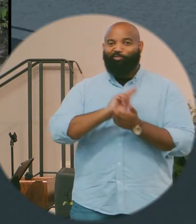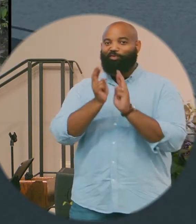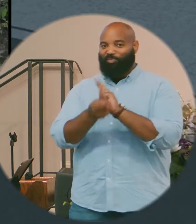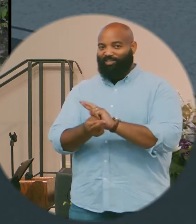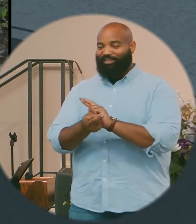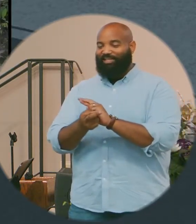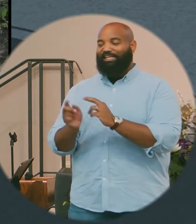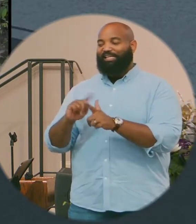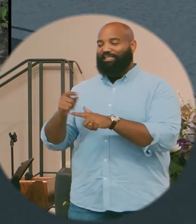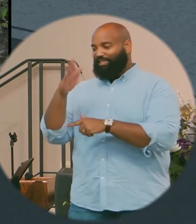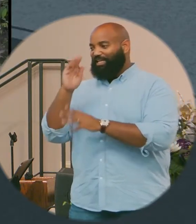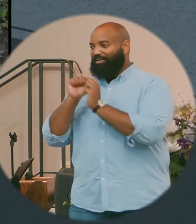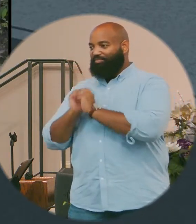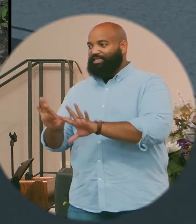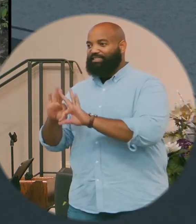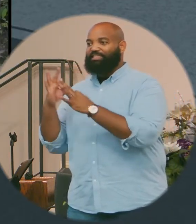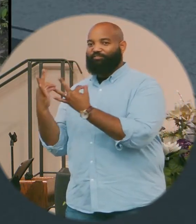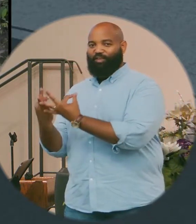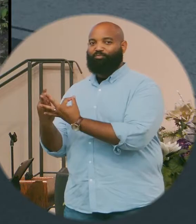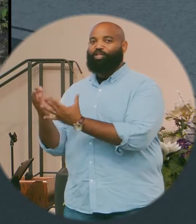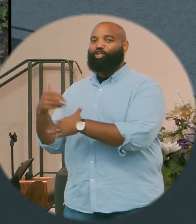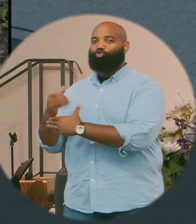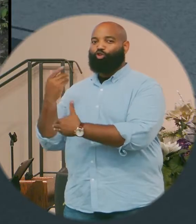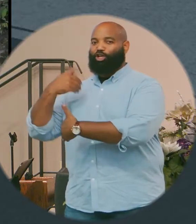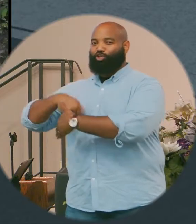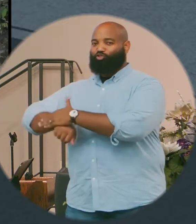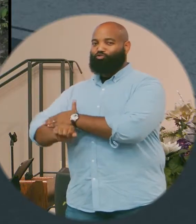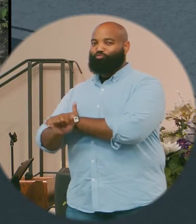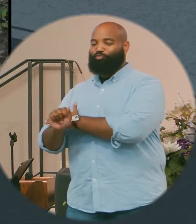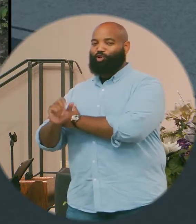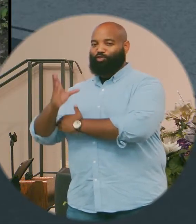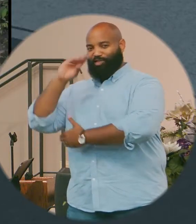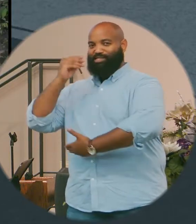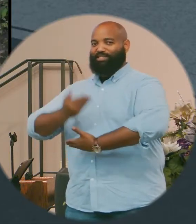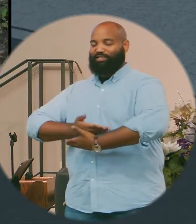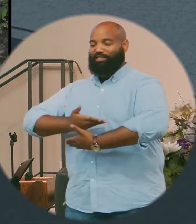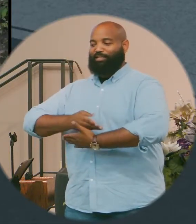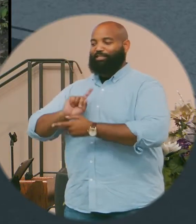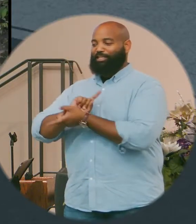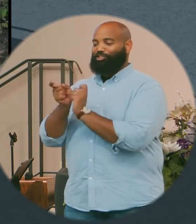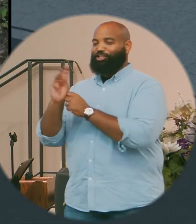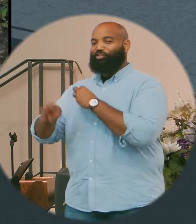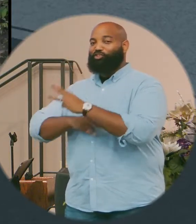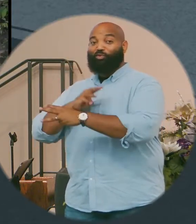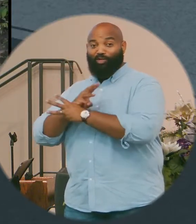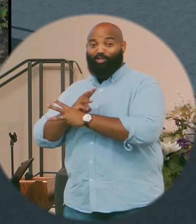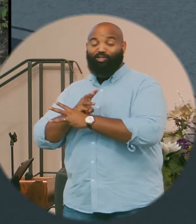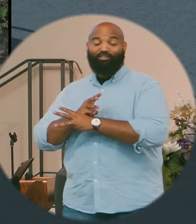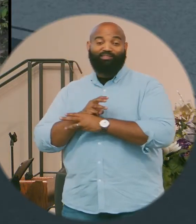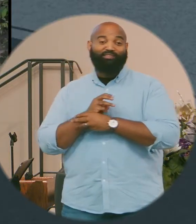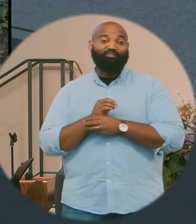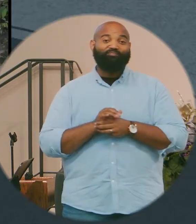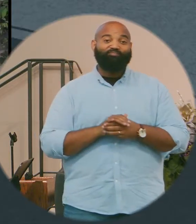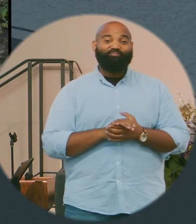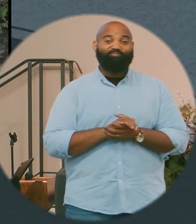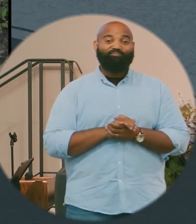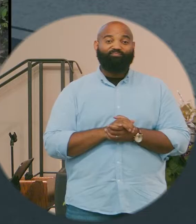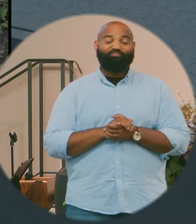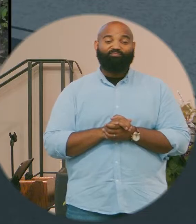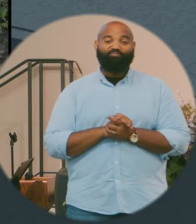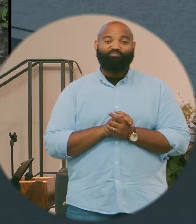everything perfect, but if you yield yourself to me, I'm going to do some things to wow you. I'm